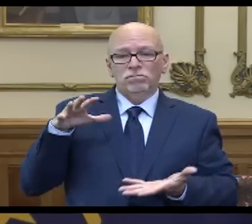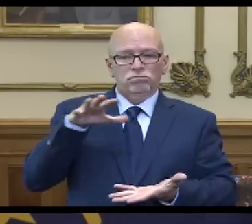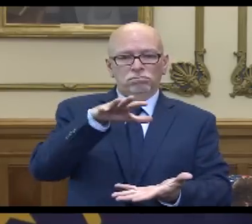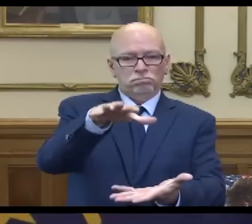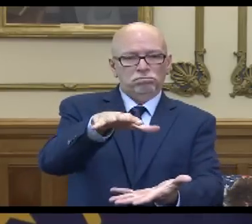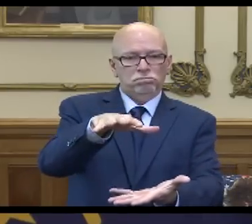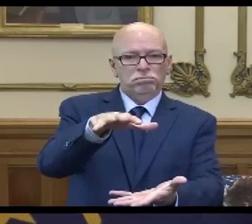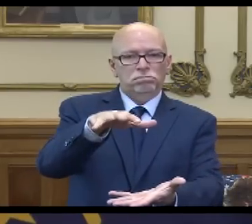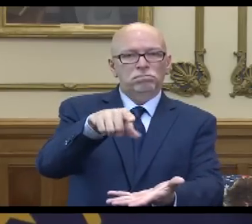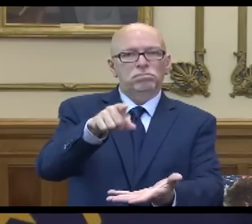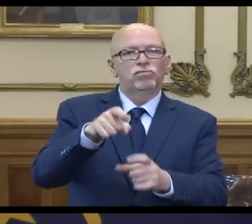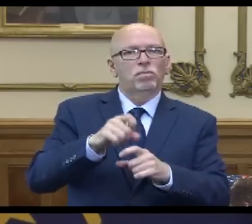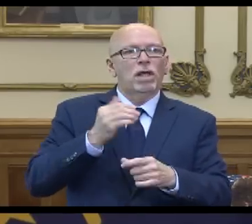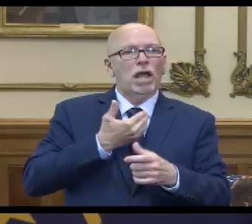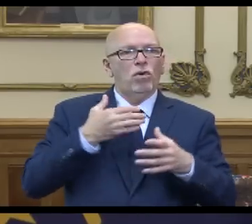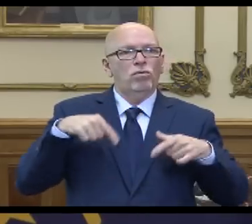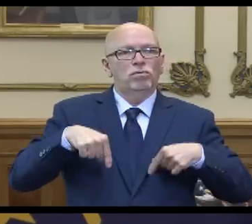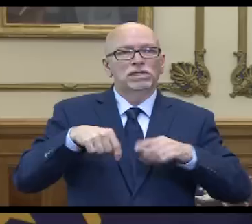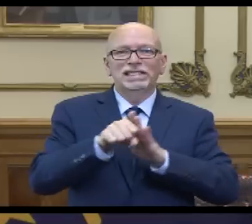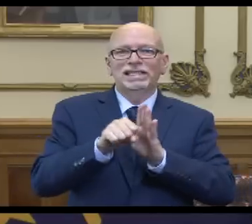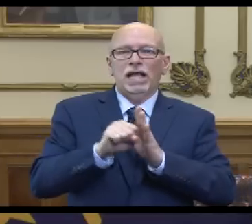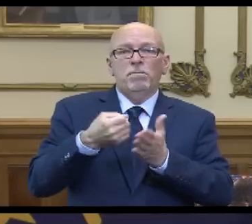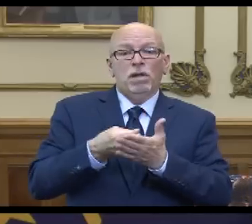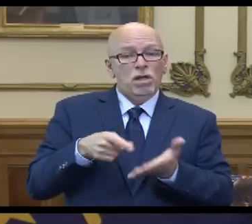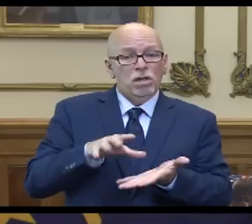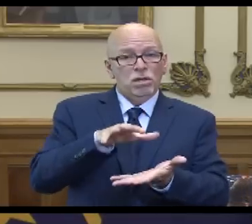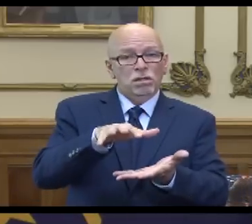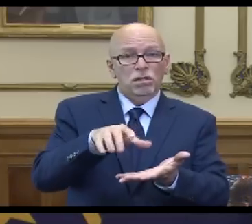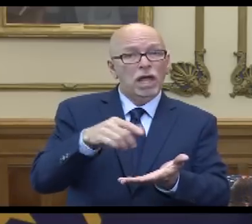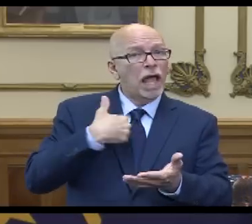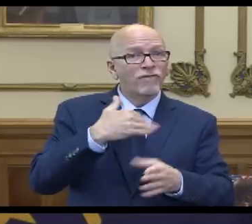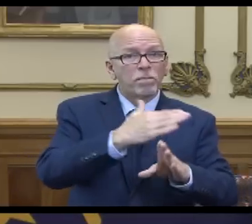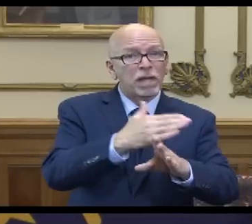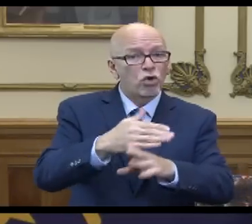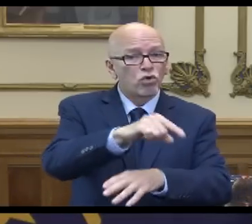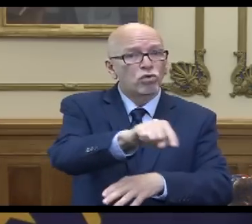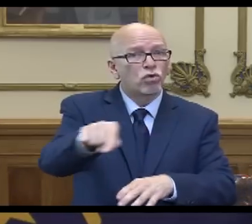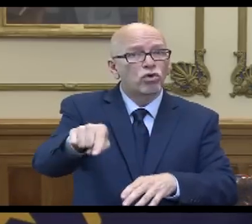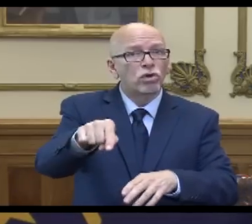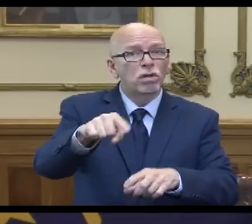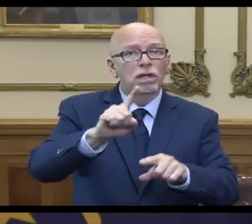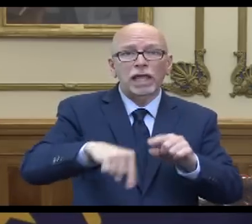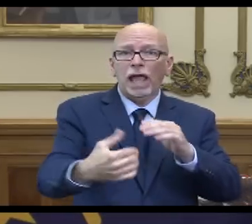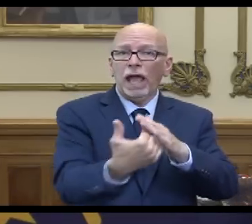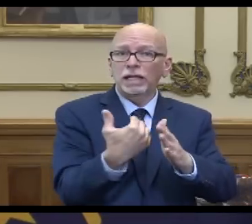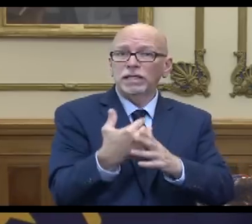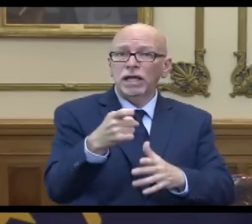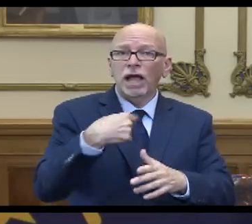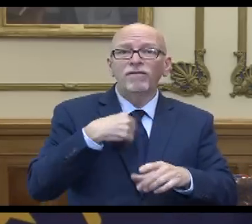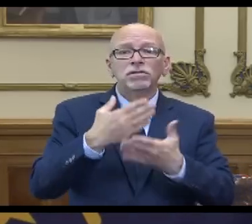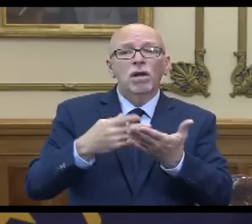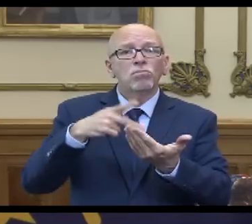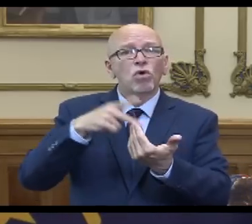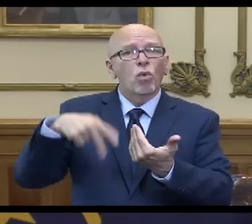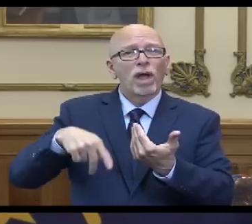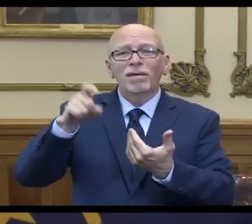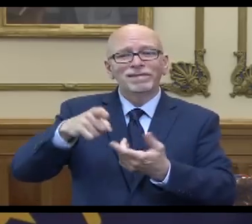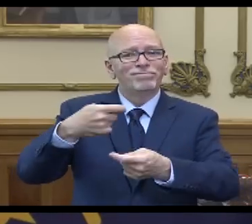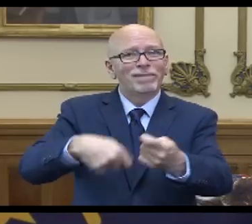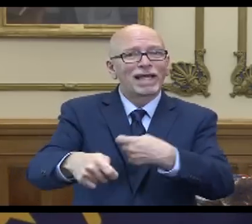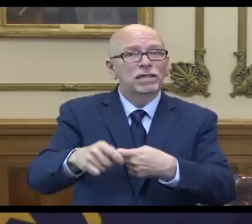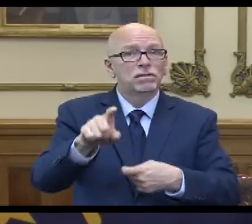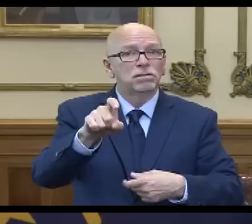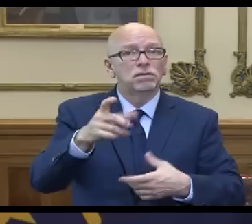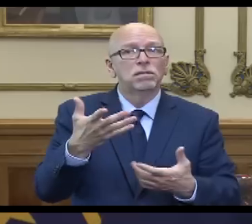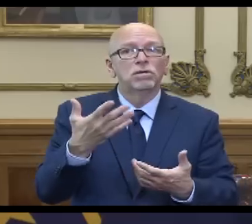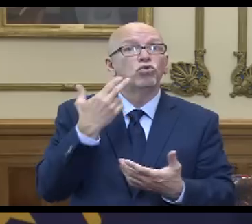our little patch, are there barriers there that need to be removed? Are there different programs that need to replace them?